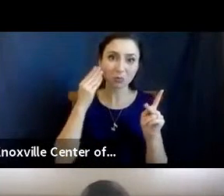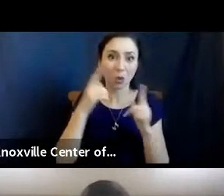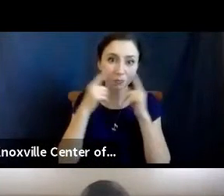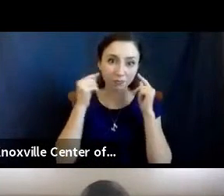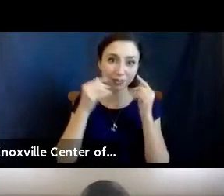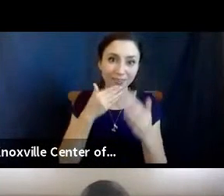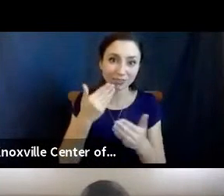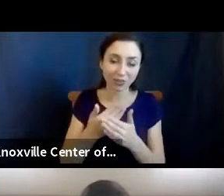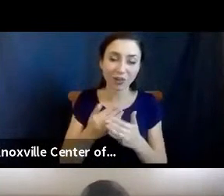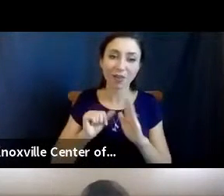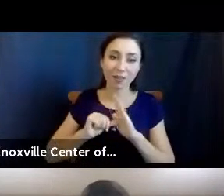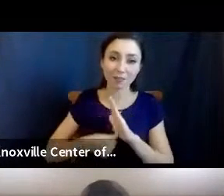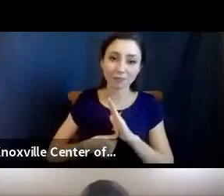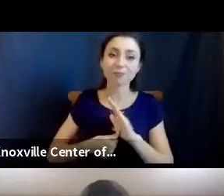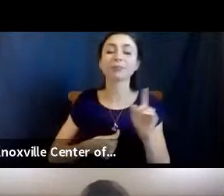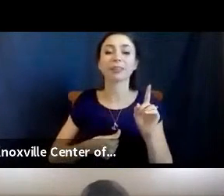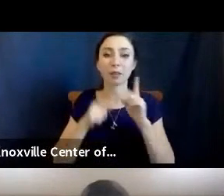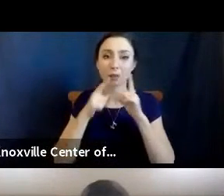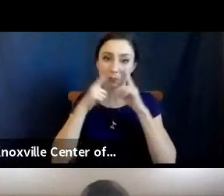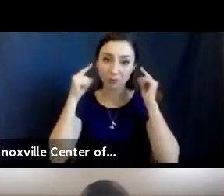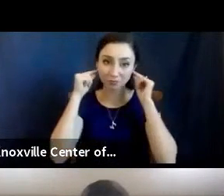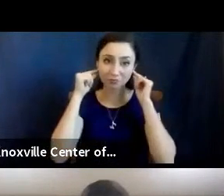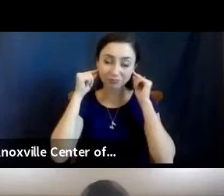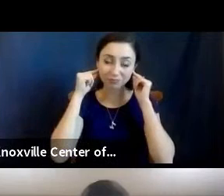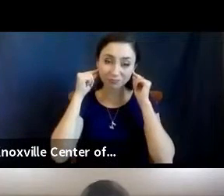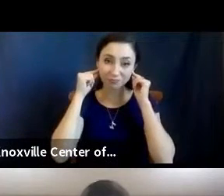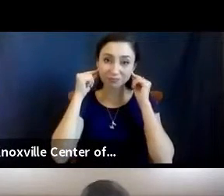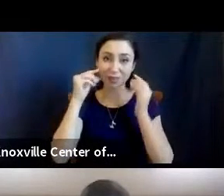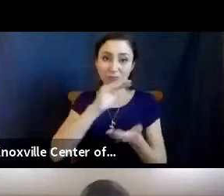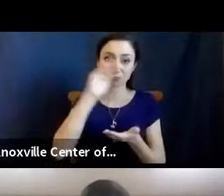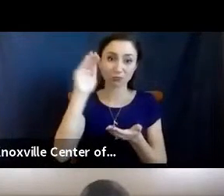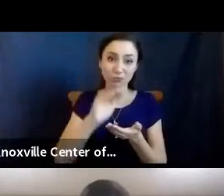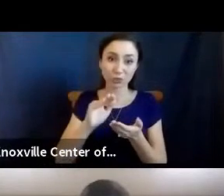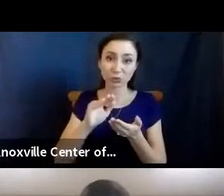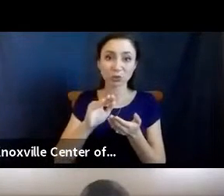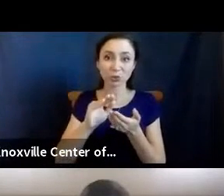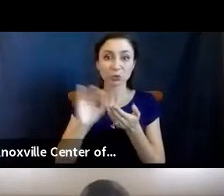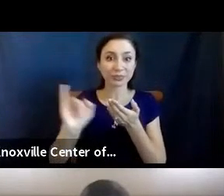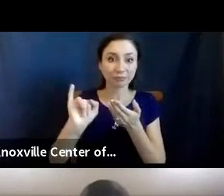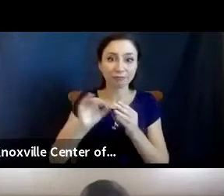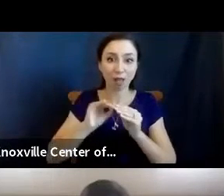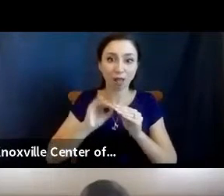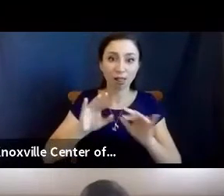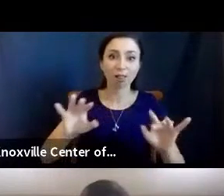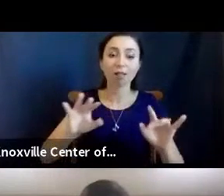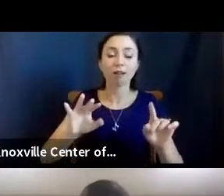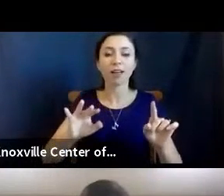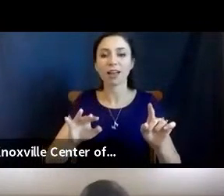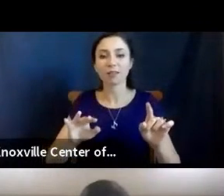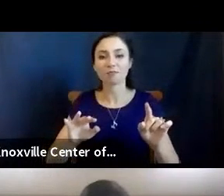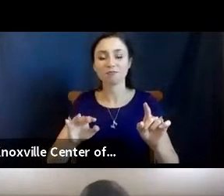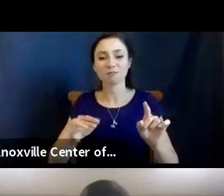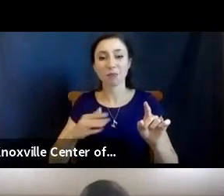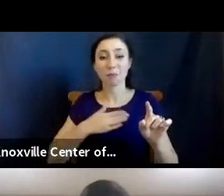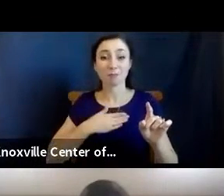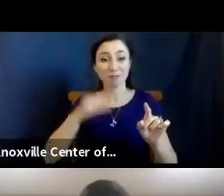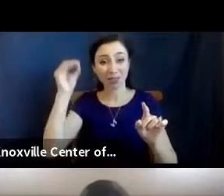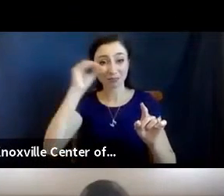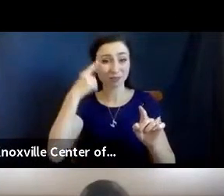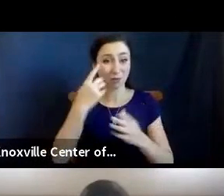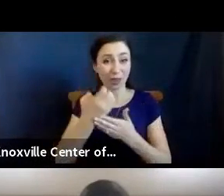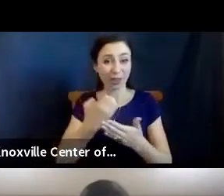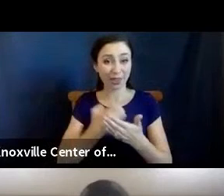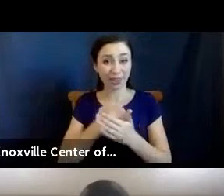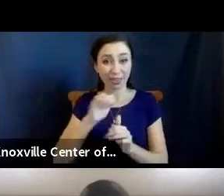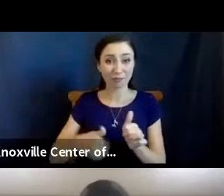is on that masks are reducing infections and will avoid more intense restrictions. But the big one, in my opinion, from economic impact, backs